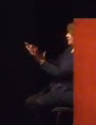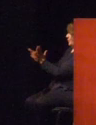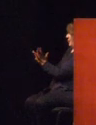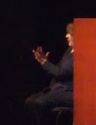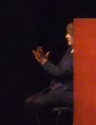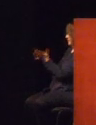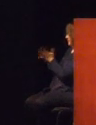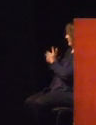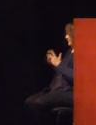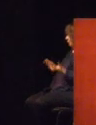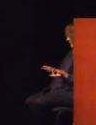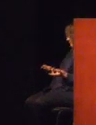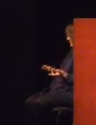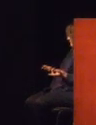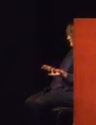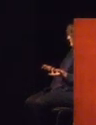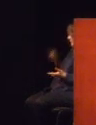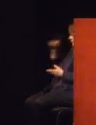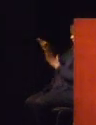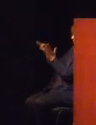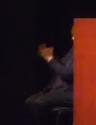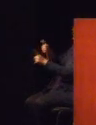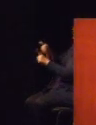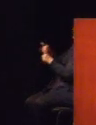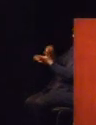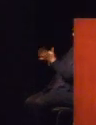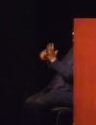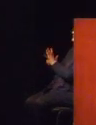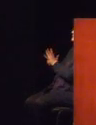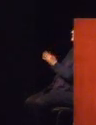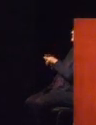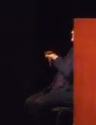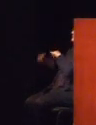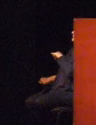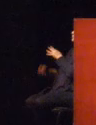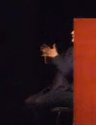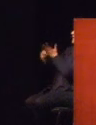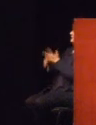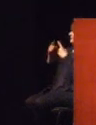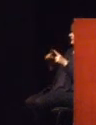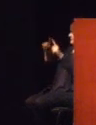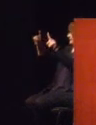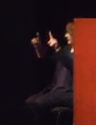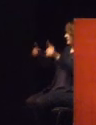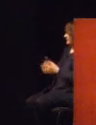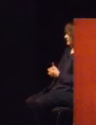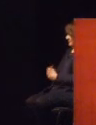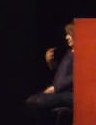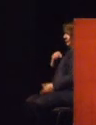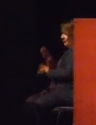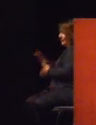that means in terms of the formula itself is less emphasis on success, the measure that we do well